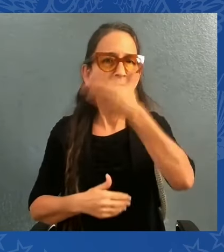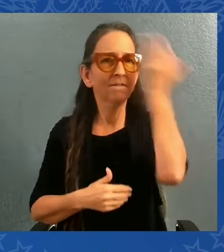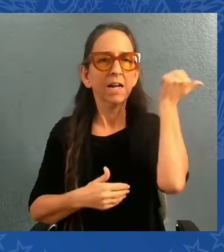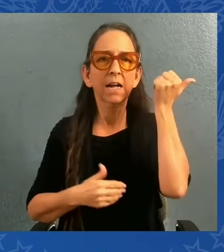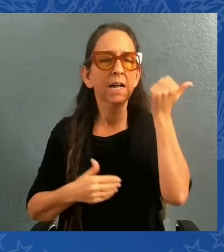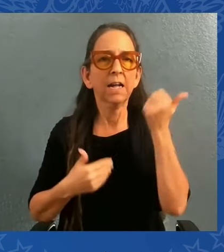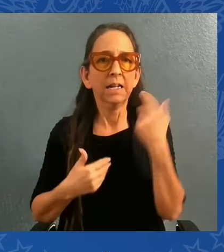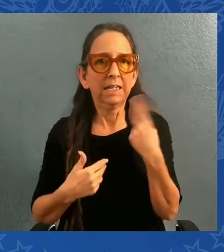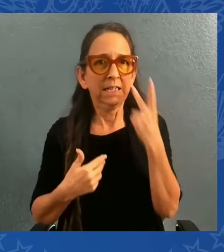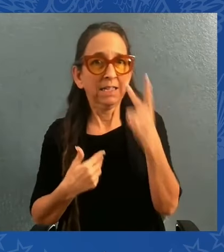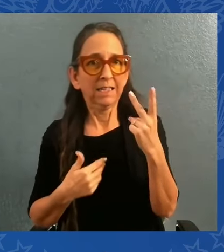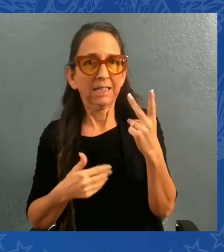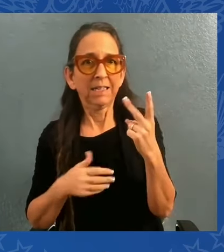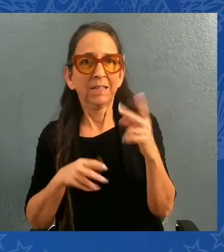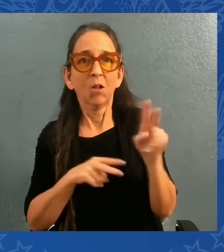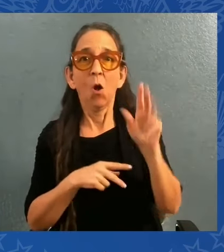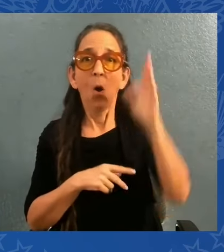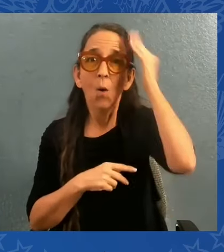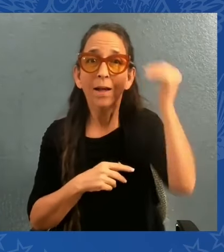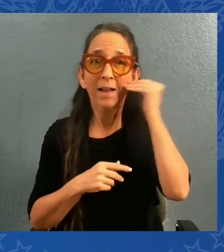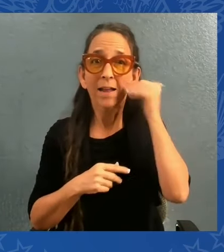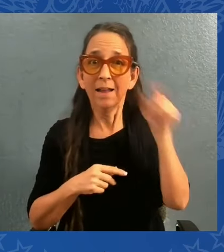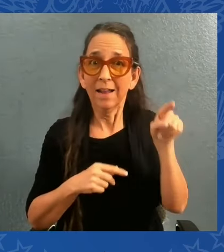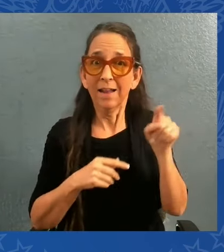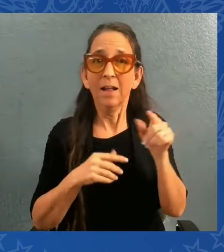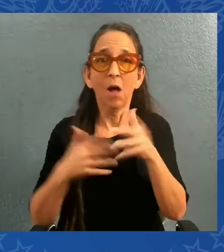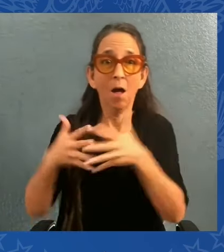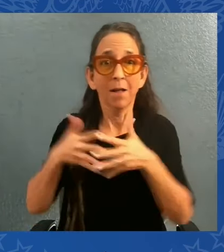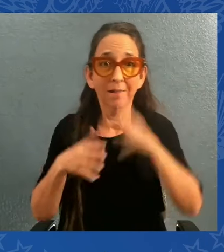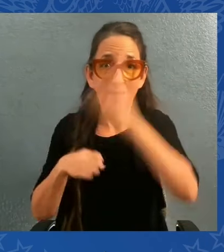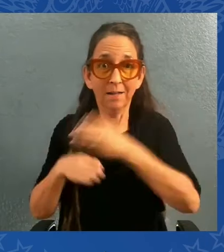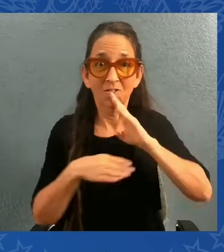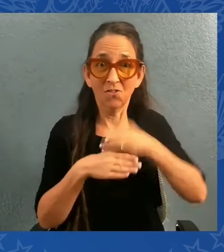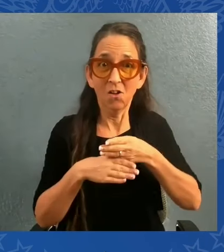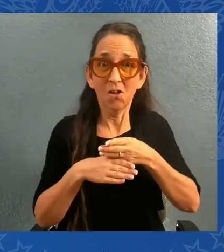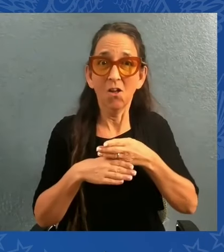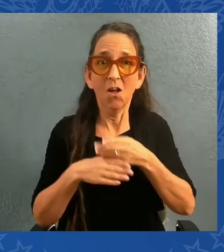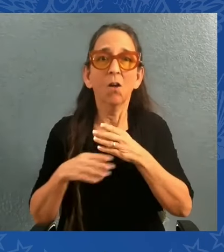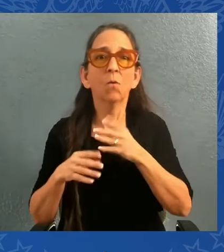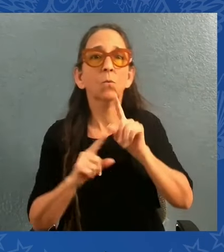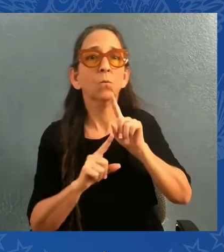sons and daughters answered a call to defend the people they had never met.